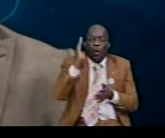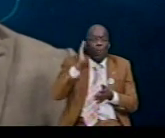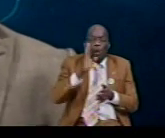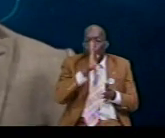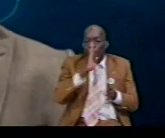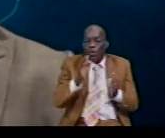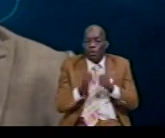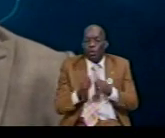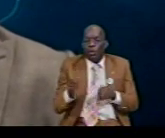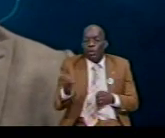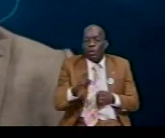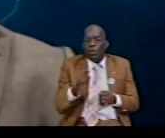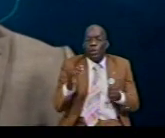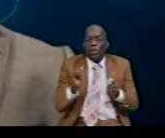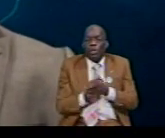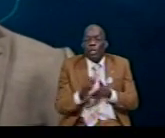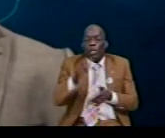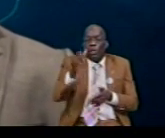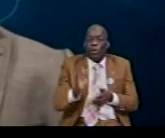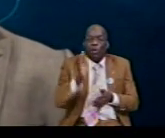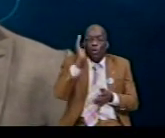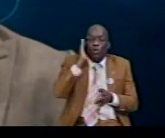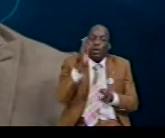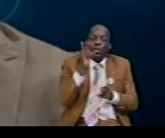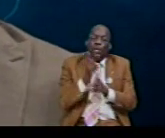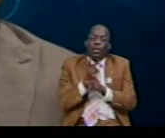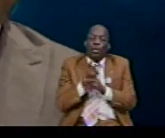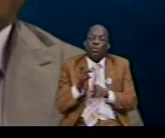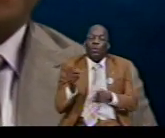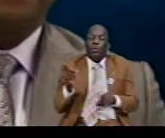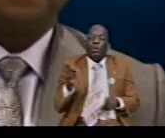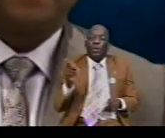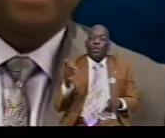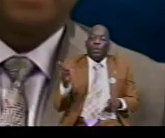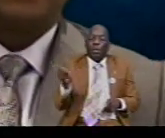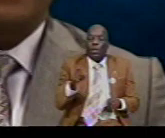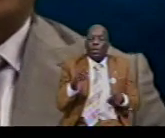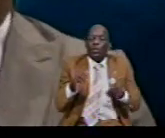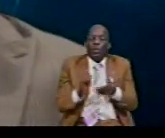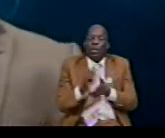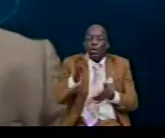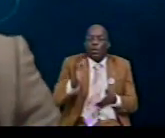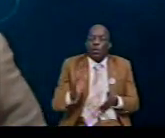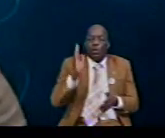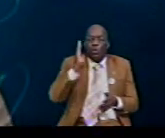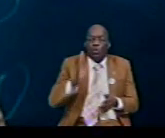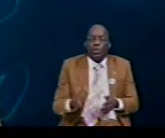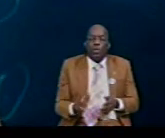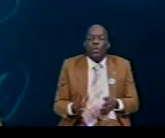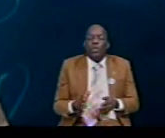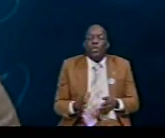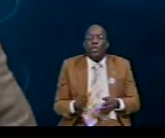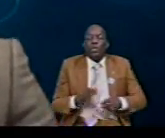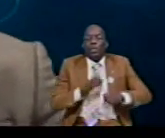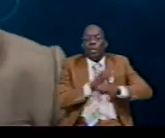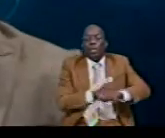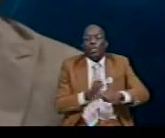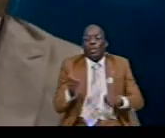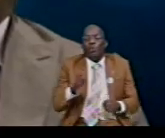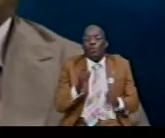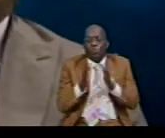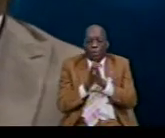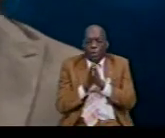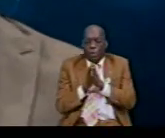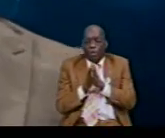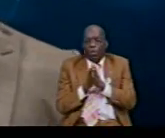That God will keep them. That God will uphold them. Let's pray for them. Pray, pray, brethren, pray.